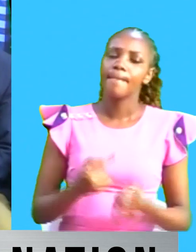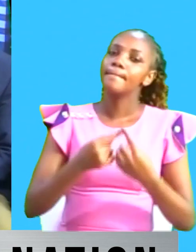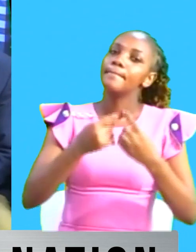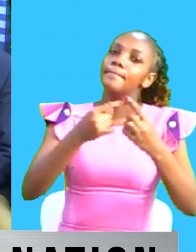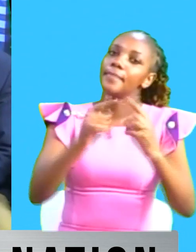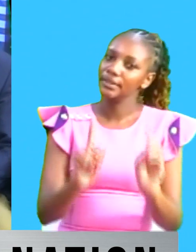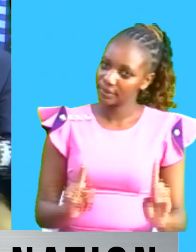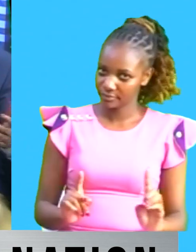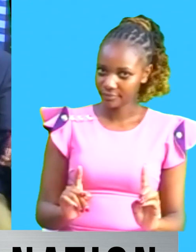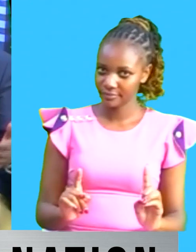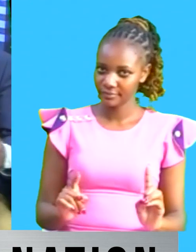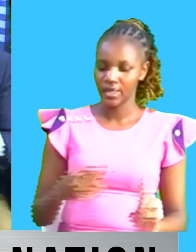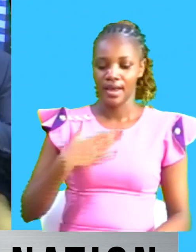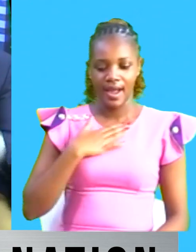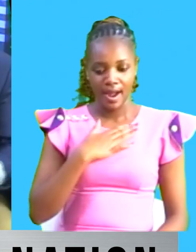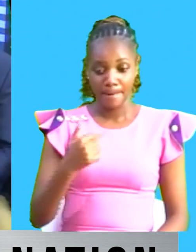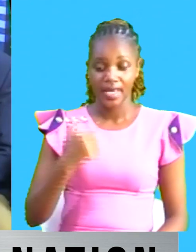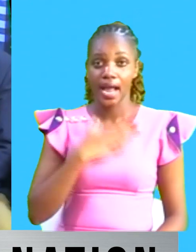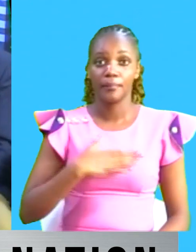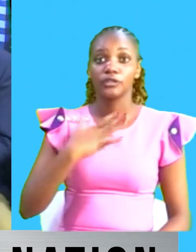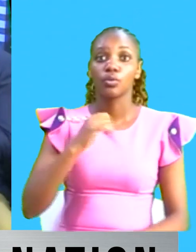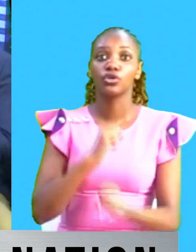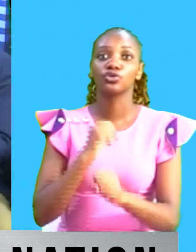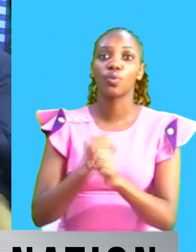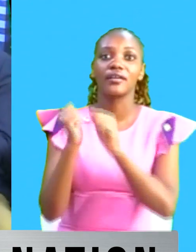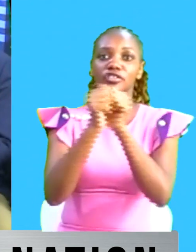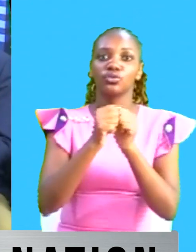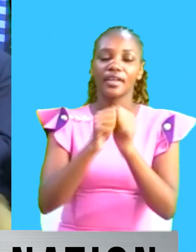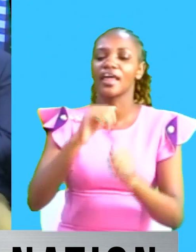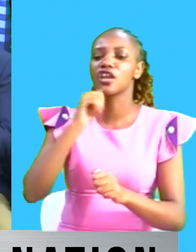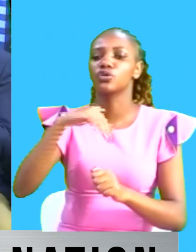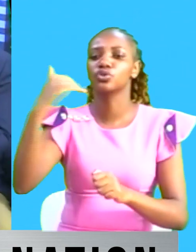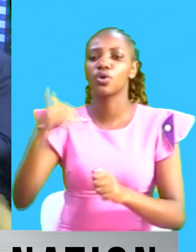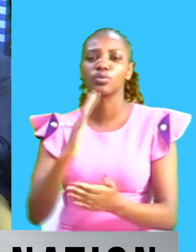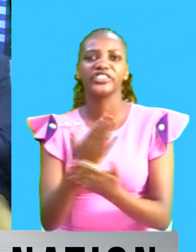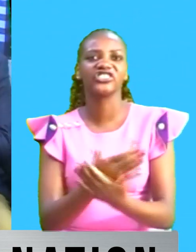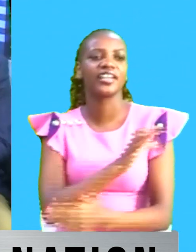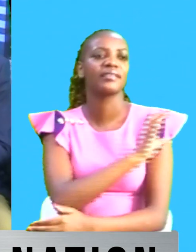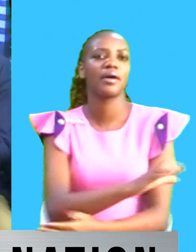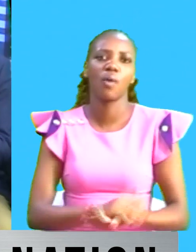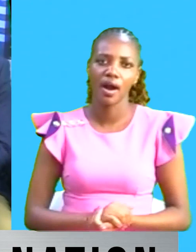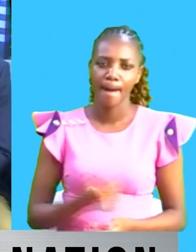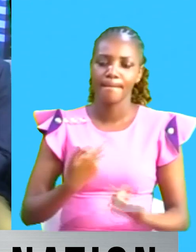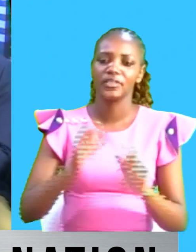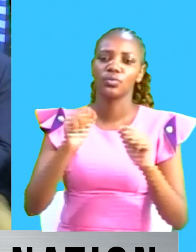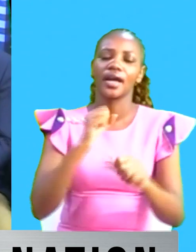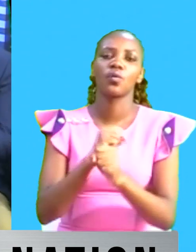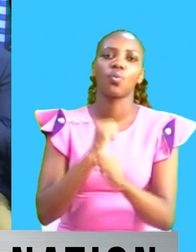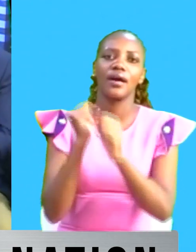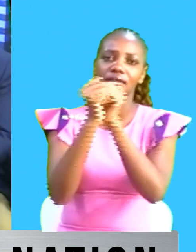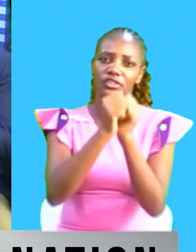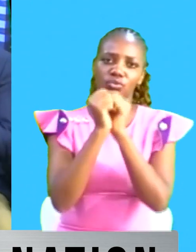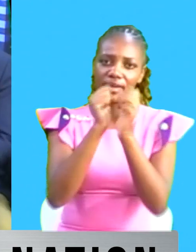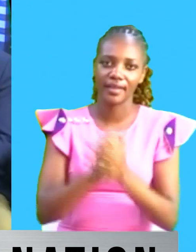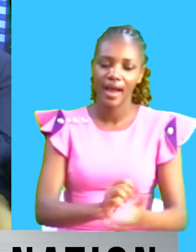then again, I appreciate that we want to work together. It doesn't have to be that there is a sealing of anything in that handshake. The